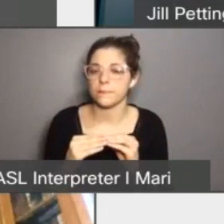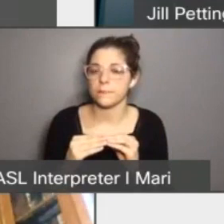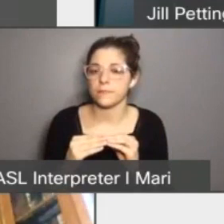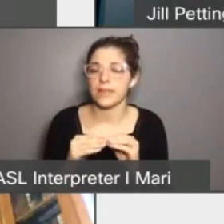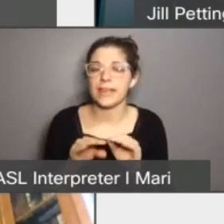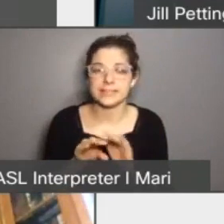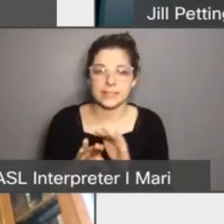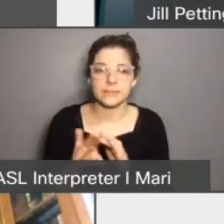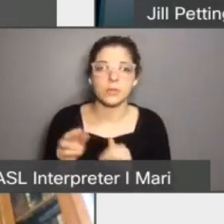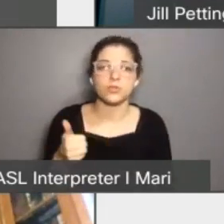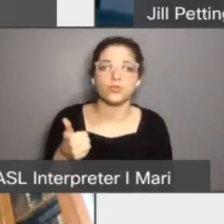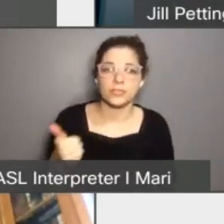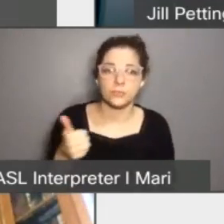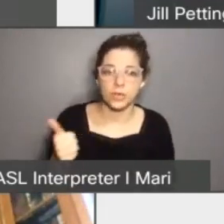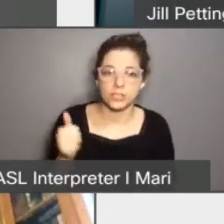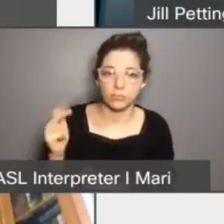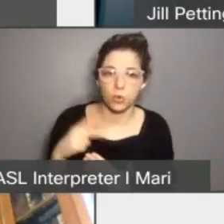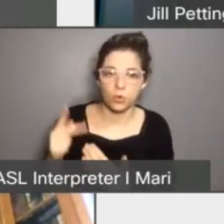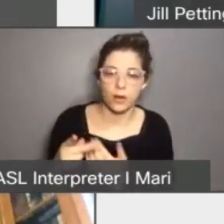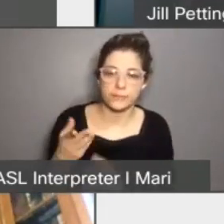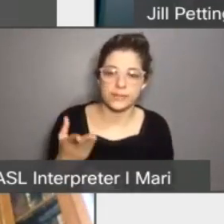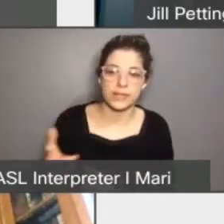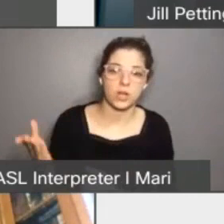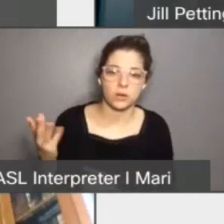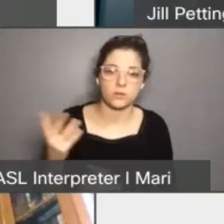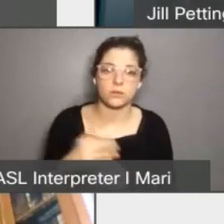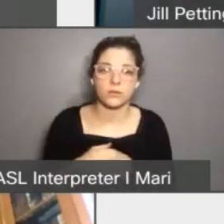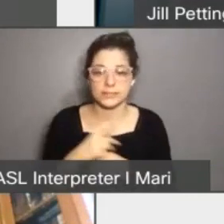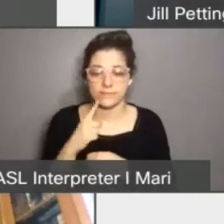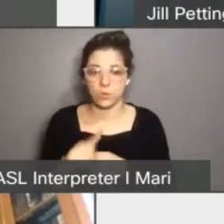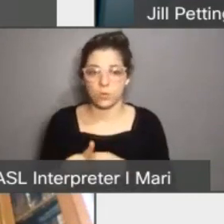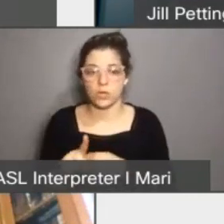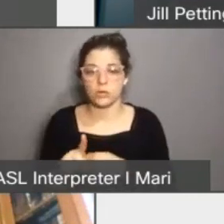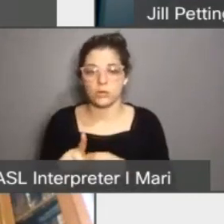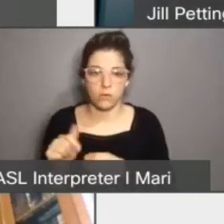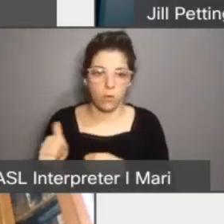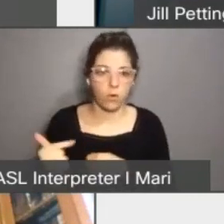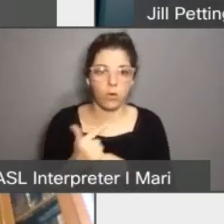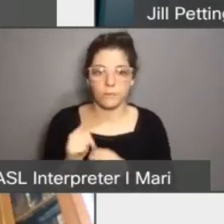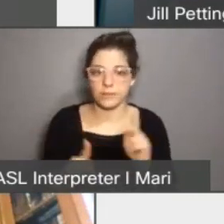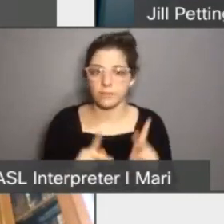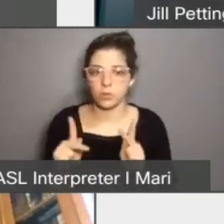accessible transportation programs out there. It's for all people with